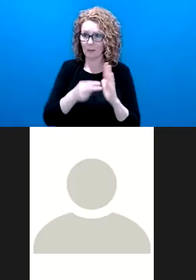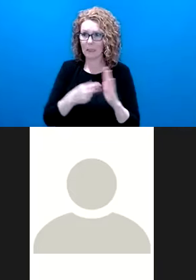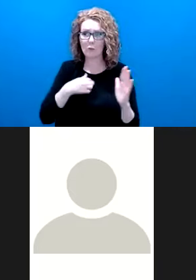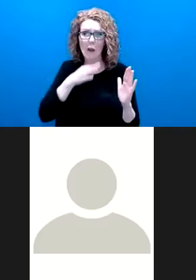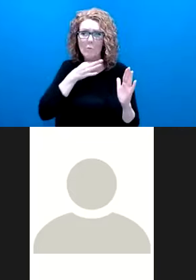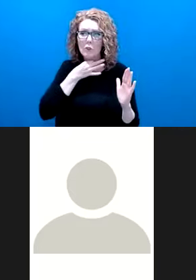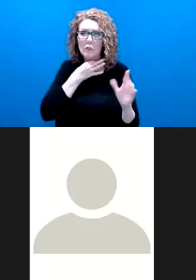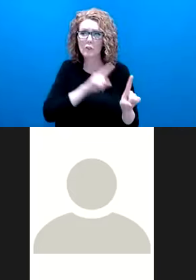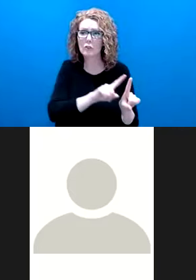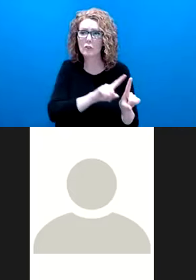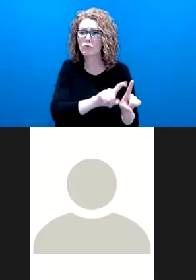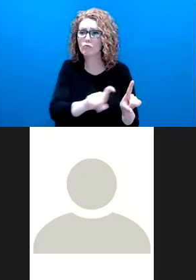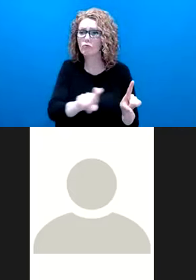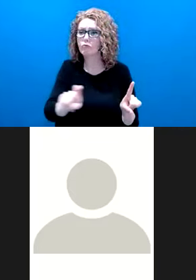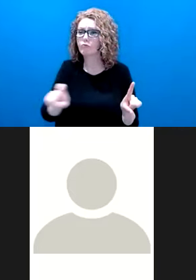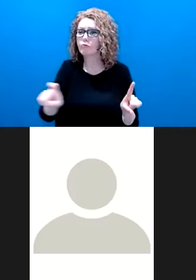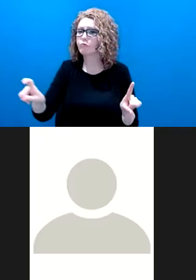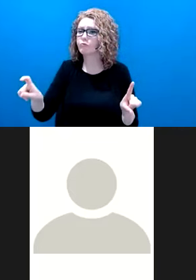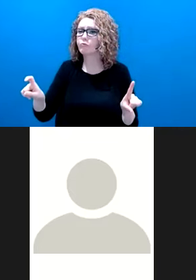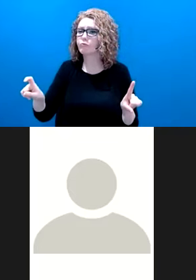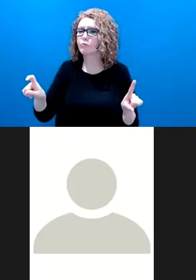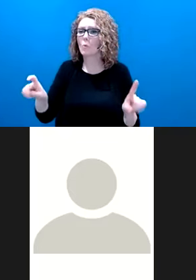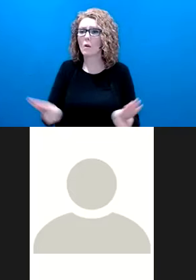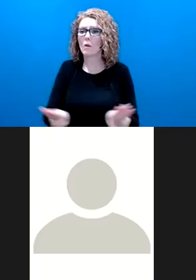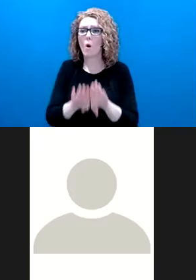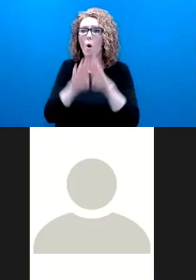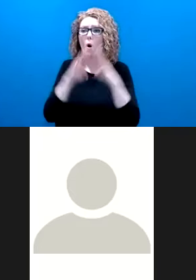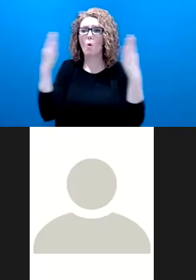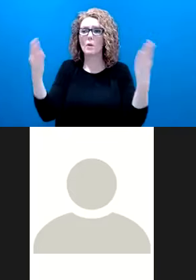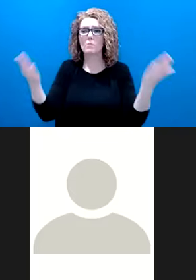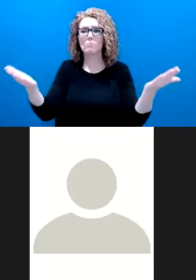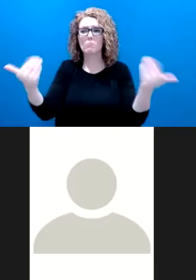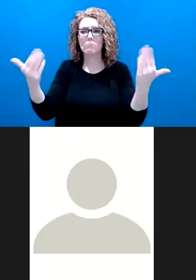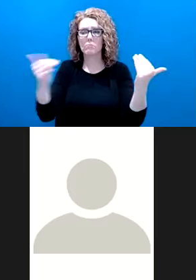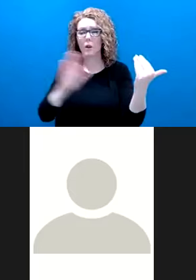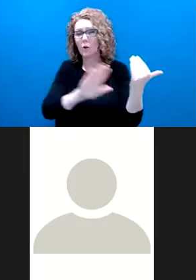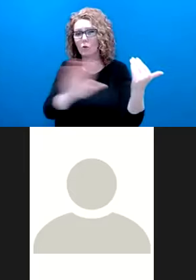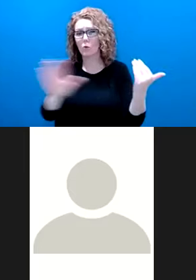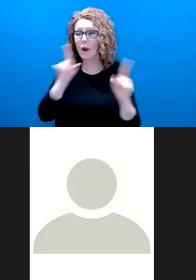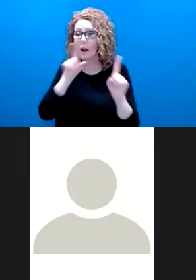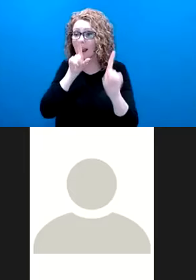And so I'm going to open that question in chat to kind of everyone.